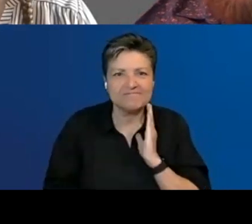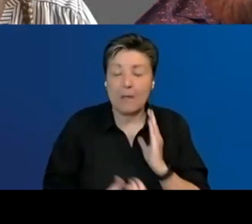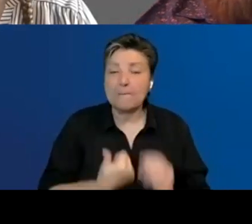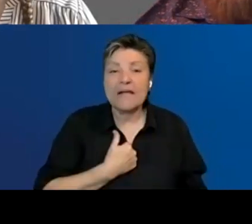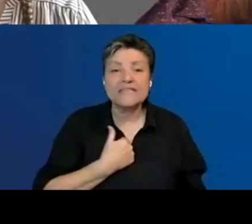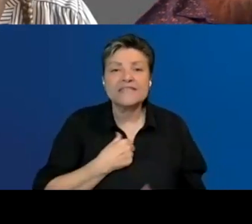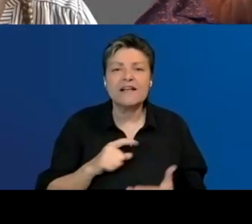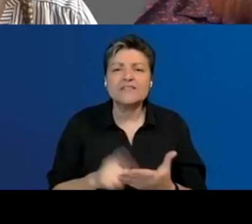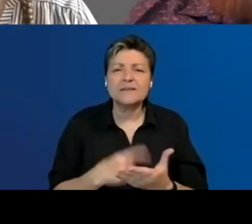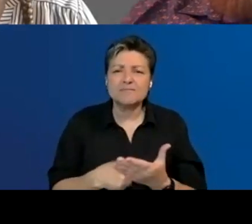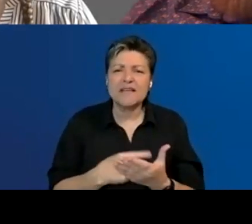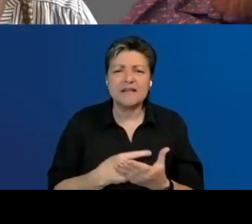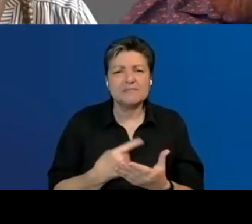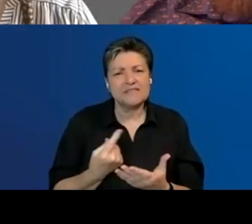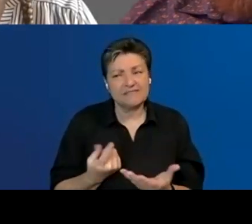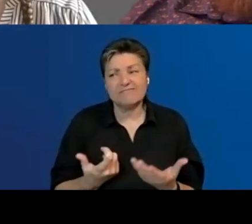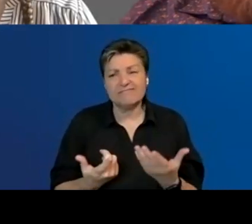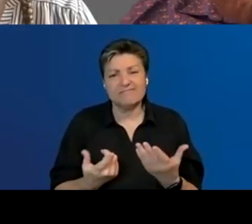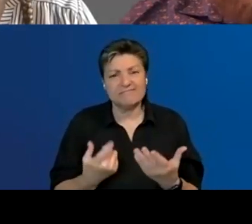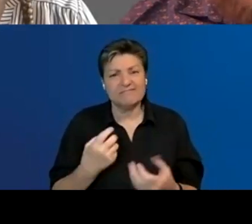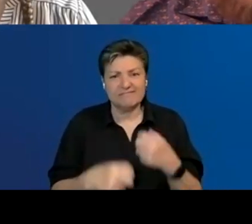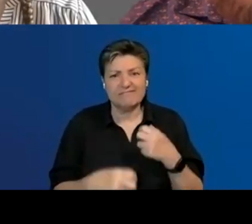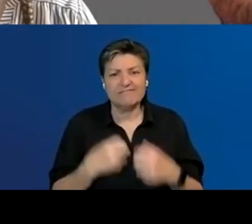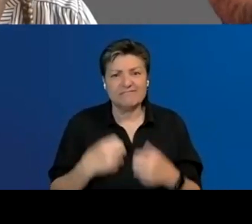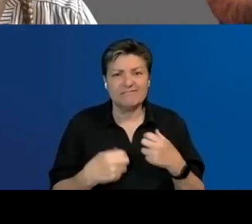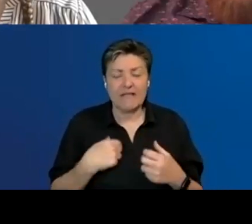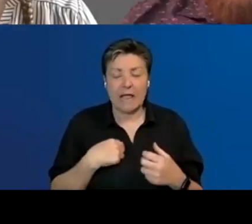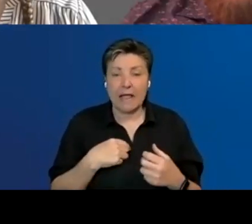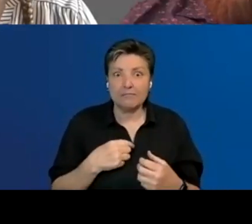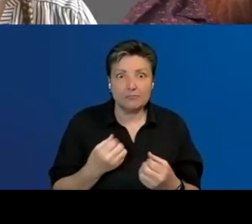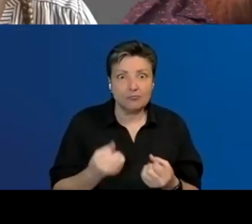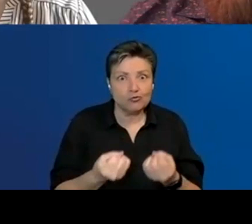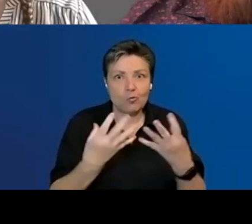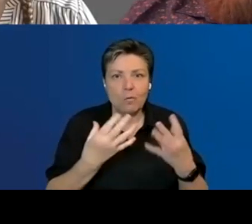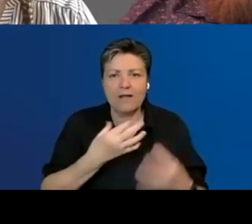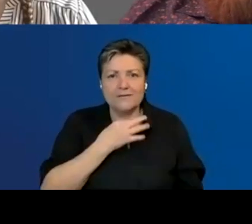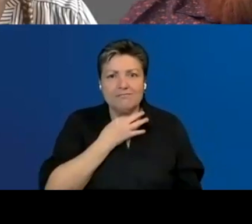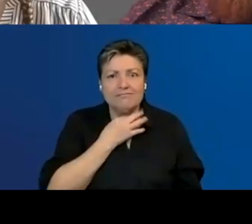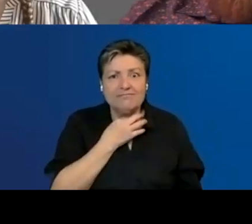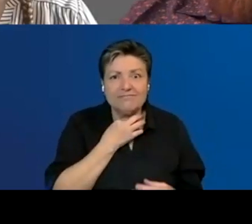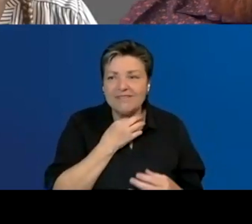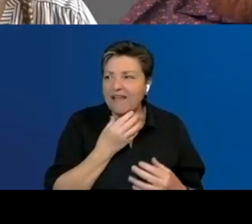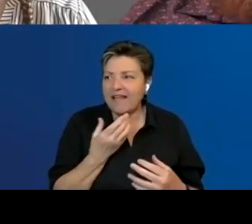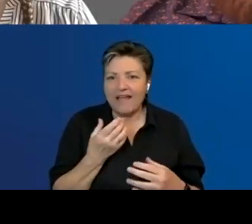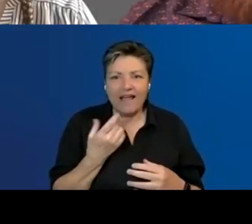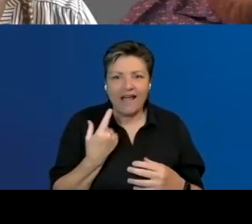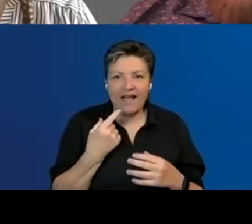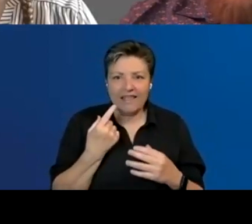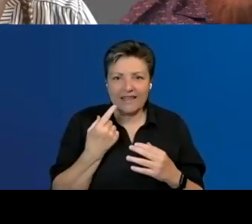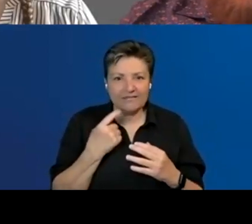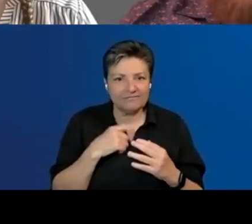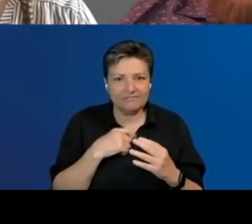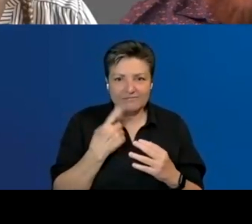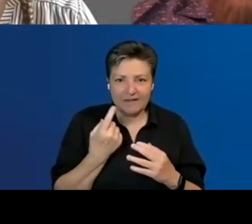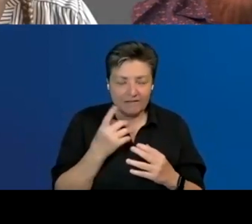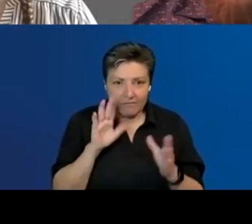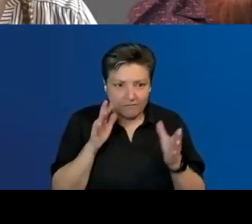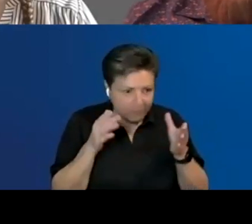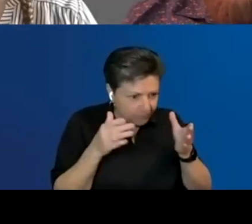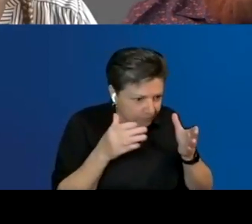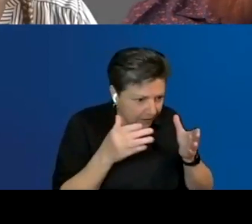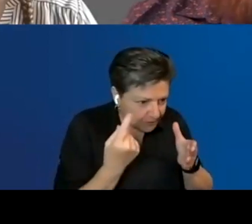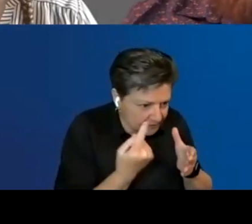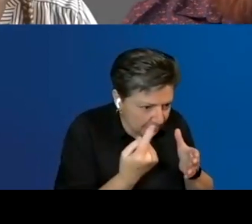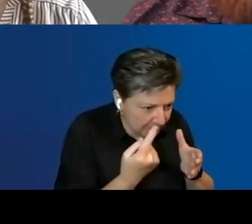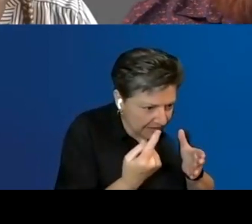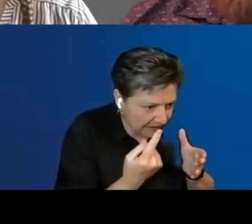sometimes it's a double-edged sword. I have such insatiable curiosity sometimes that I get so hung up on one thing, I have to figure everything out